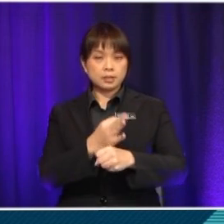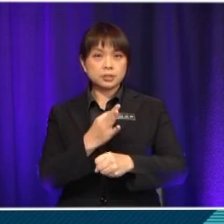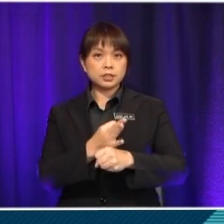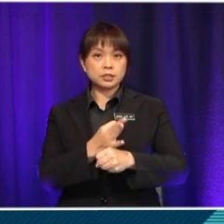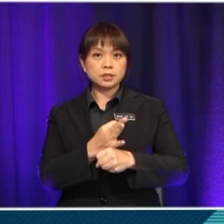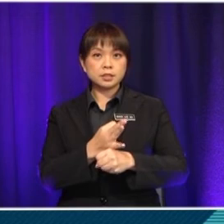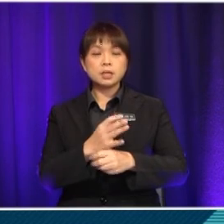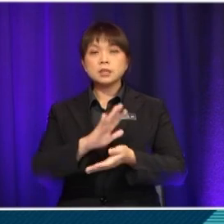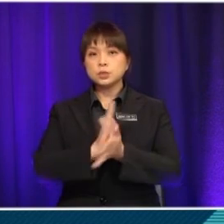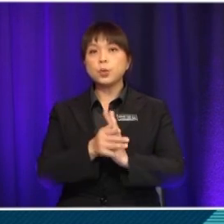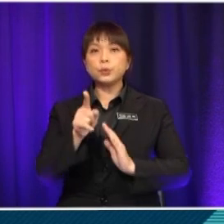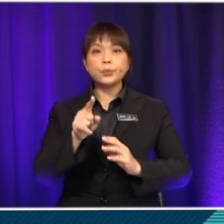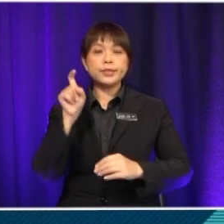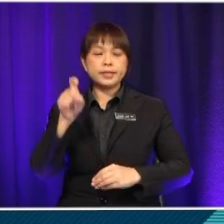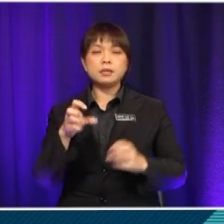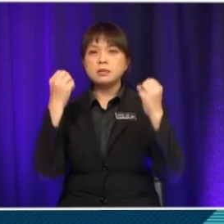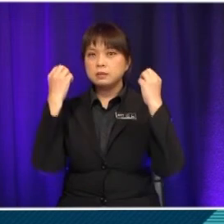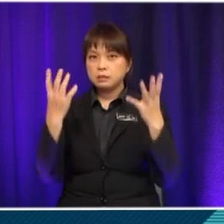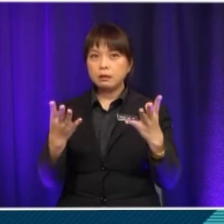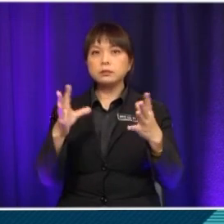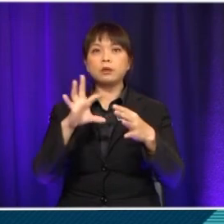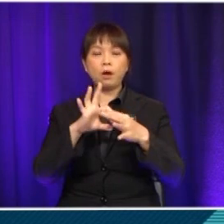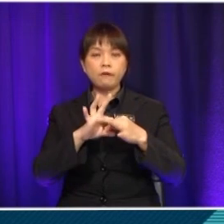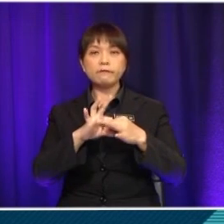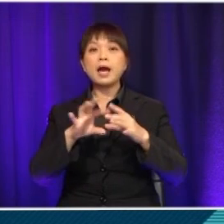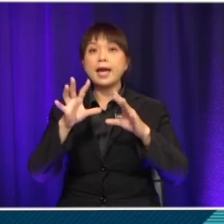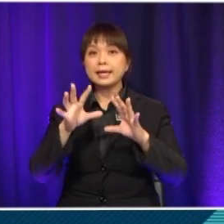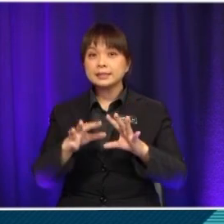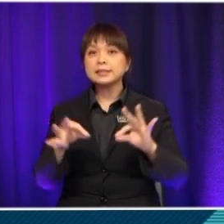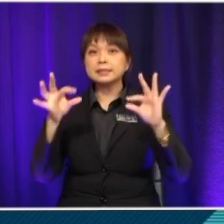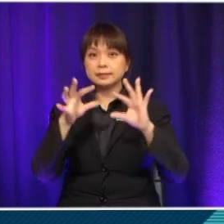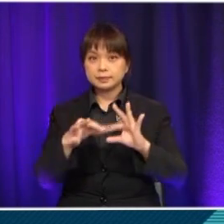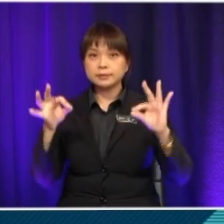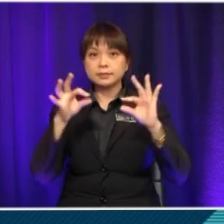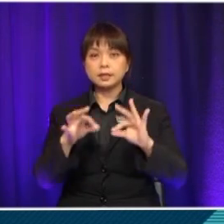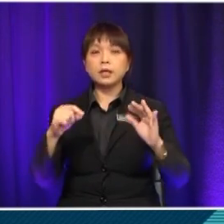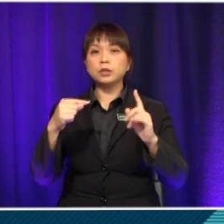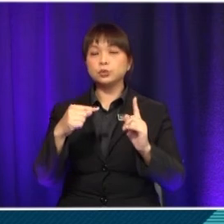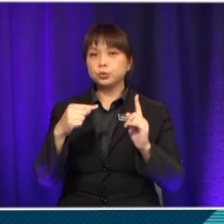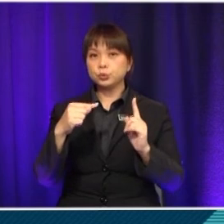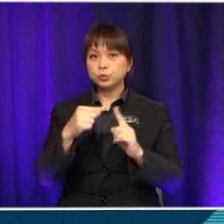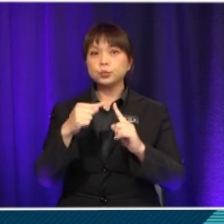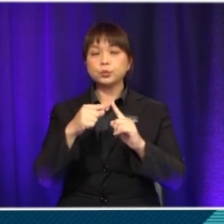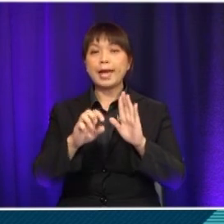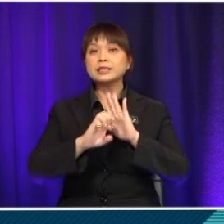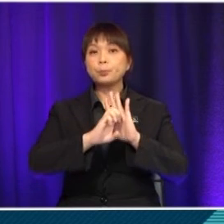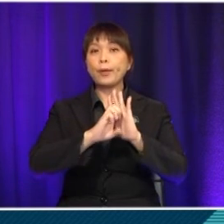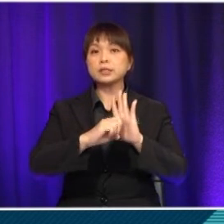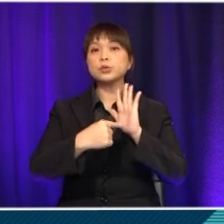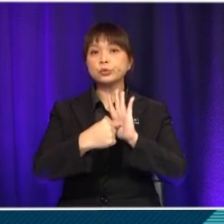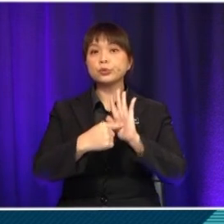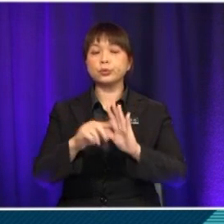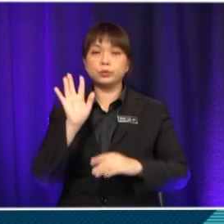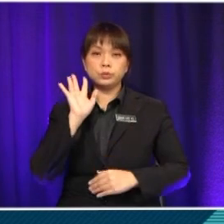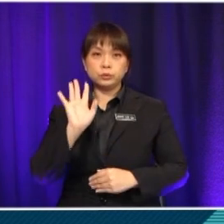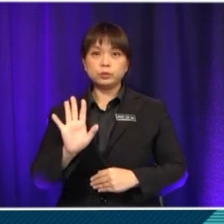Okay, so you need a lot of adjectives to help you to express your opinions. So adjectives is very important. If